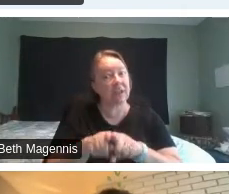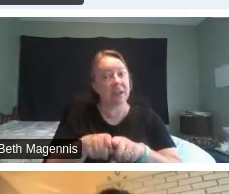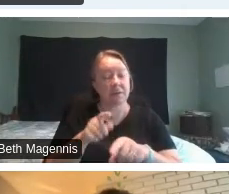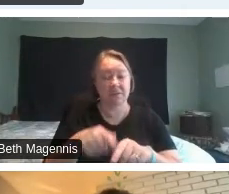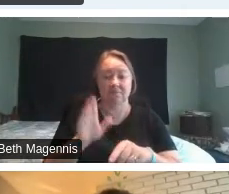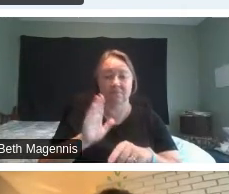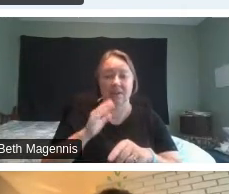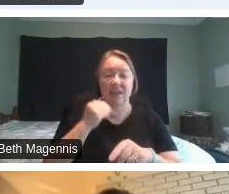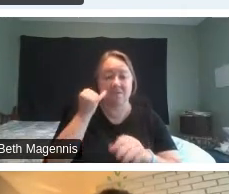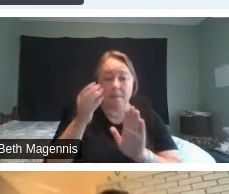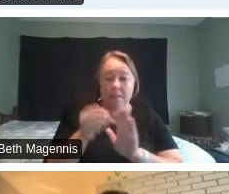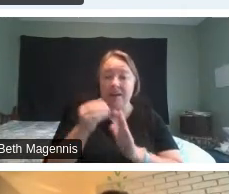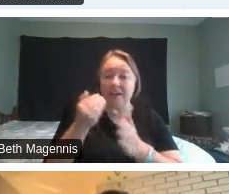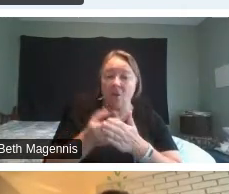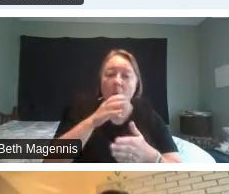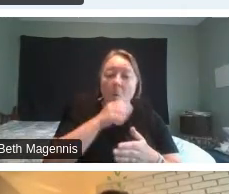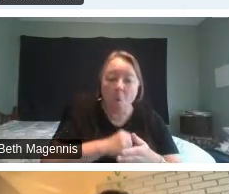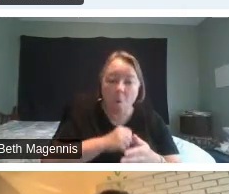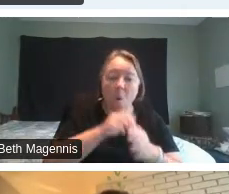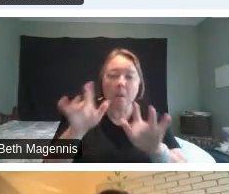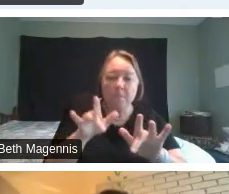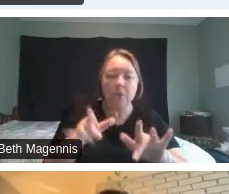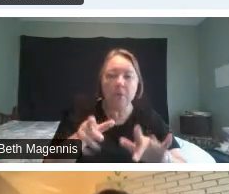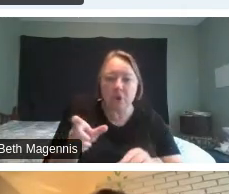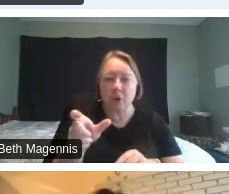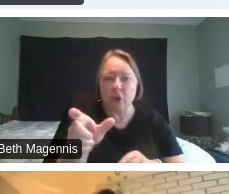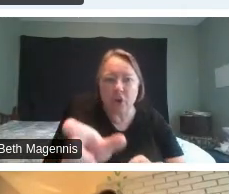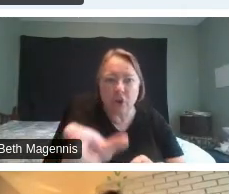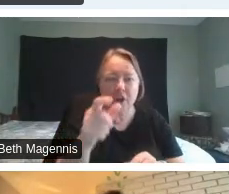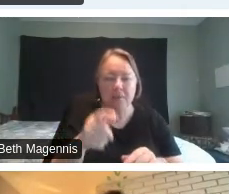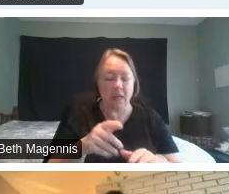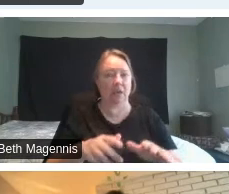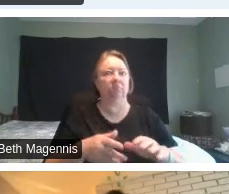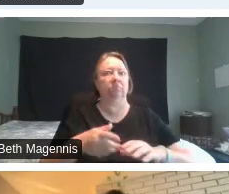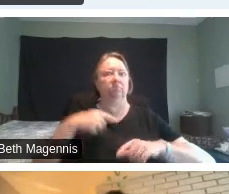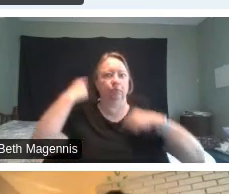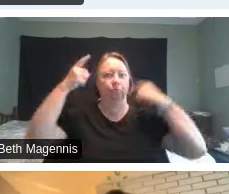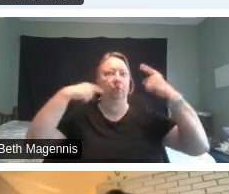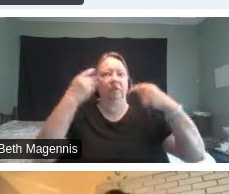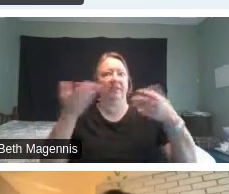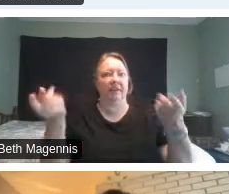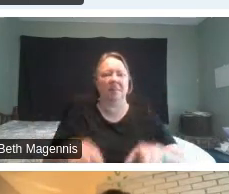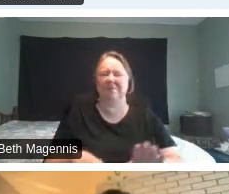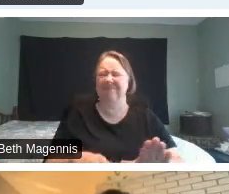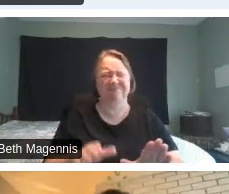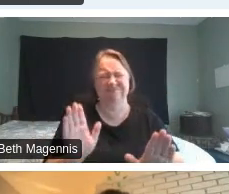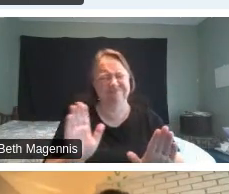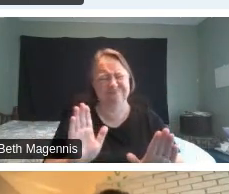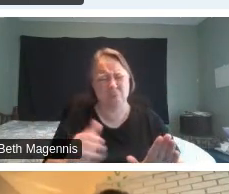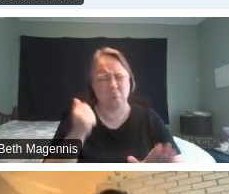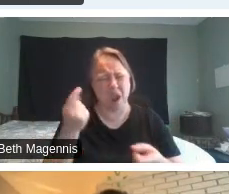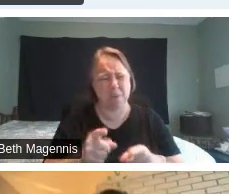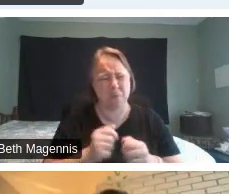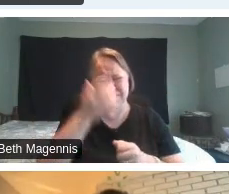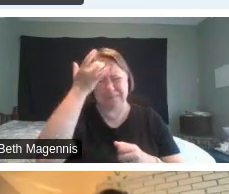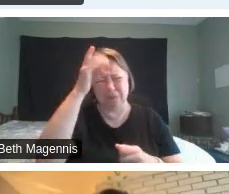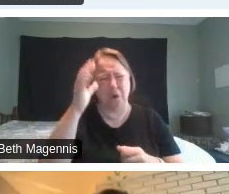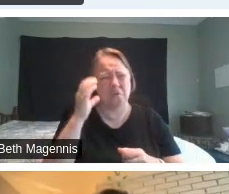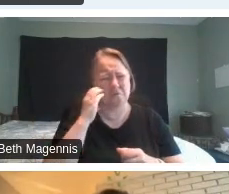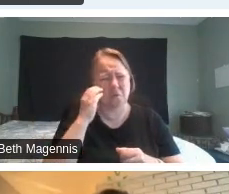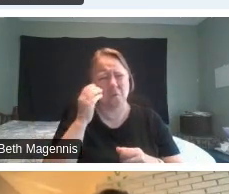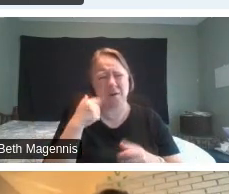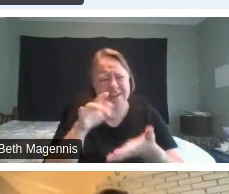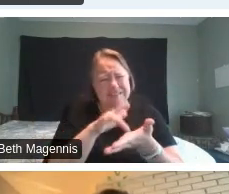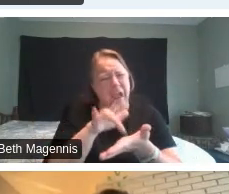magnet near an old monitor, it started going all wonky and doing all kinds of crazy things. That does not happen with the smartphone, tablet